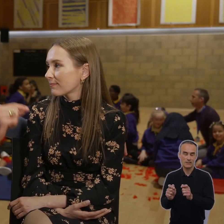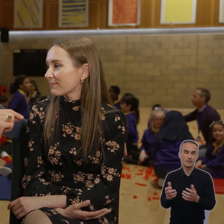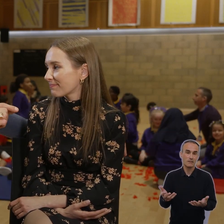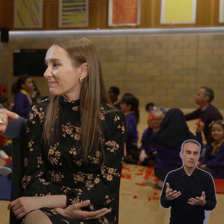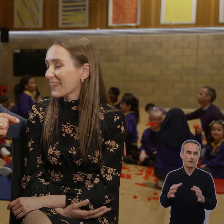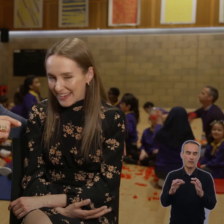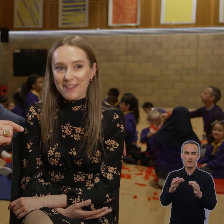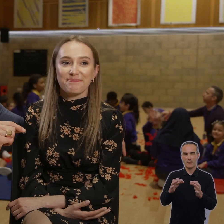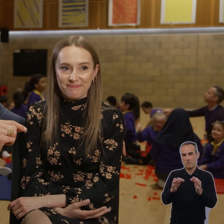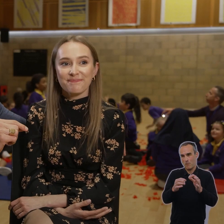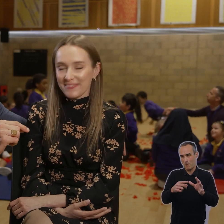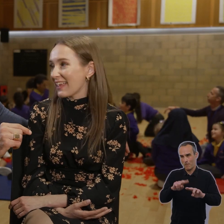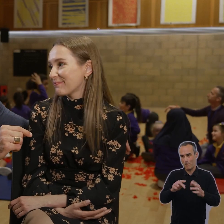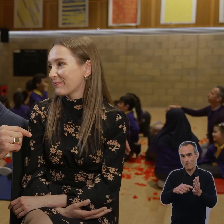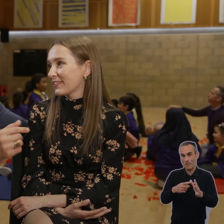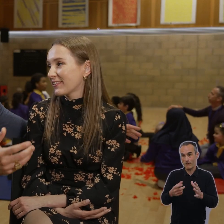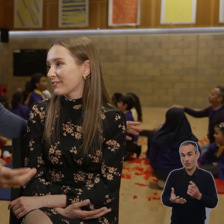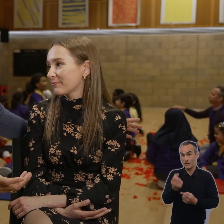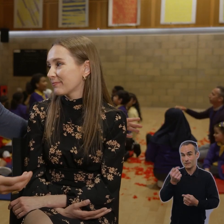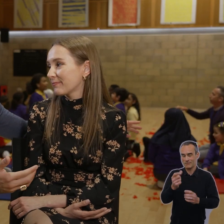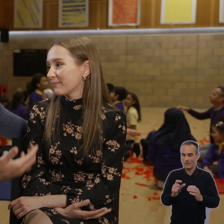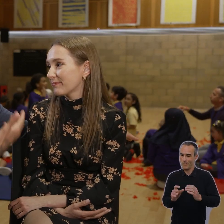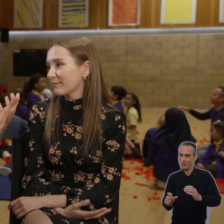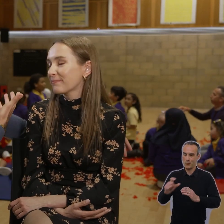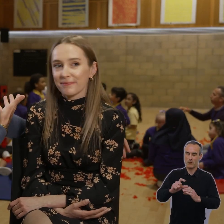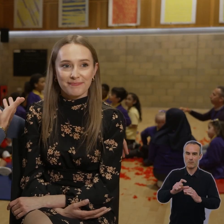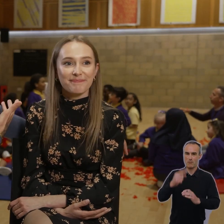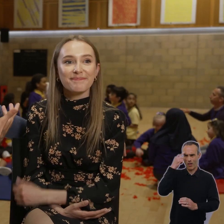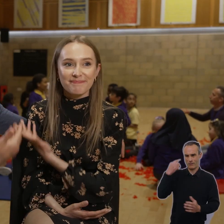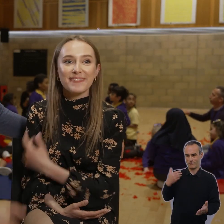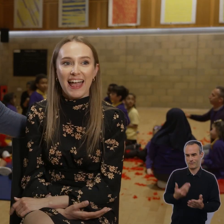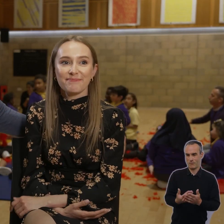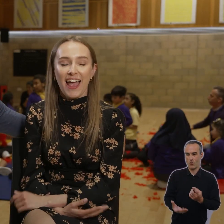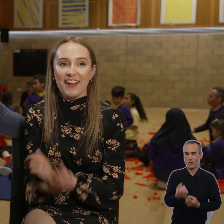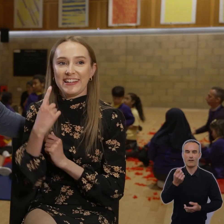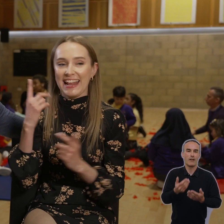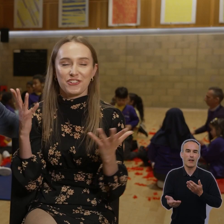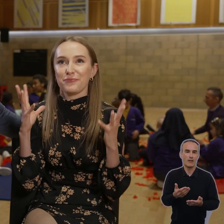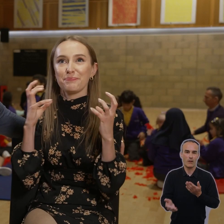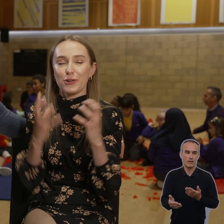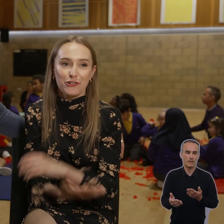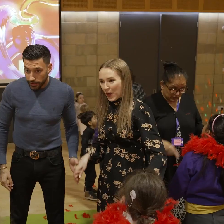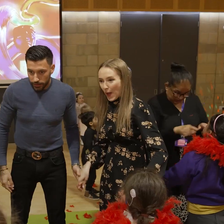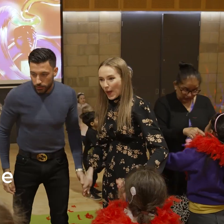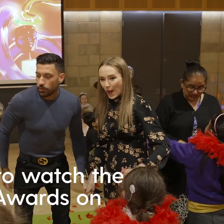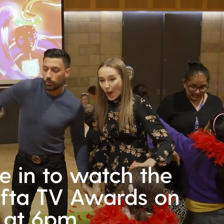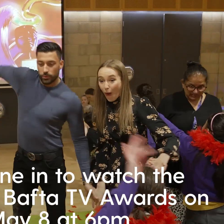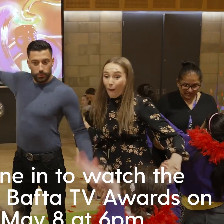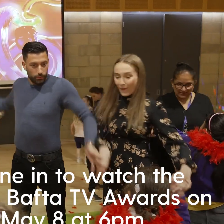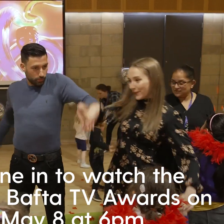would be the cherry on the cake, but I think we won already even with things like this. I think that's just beautiful.